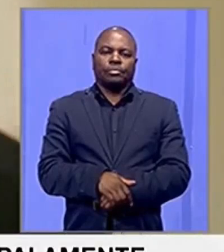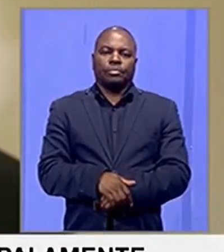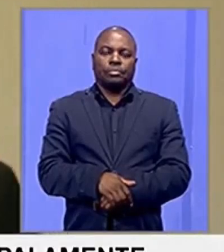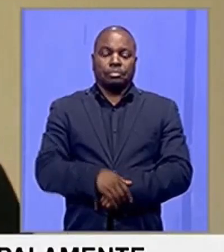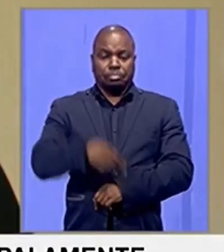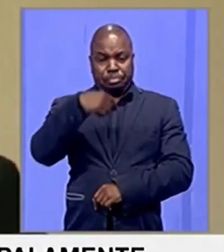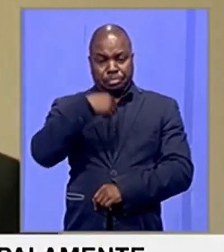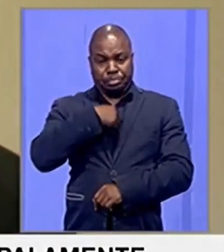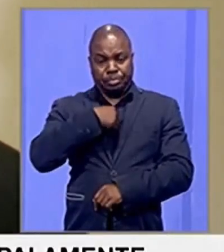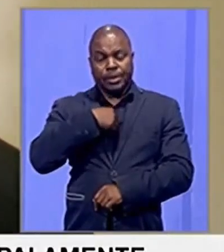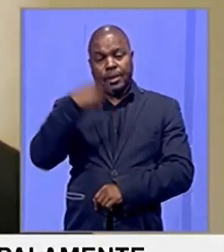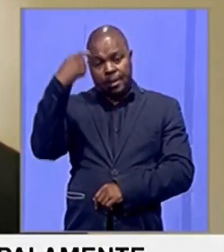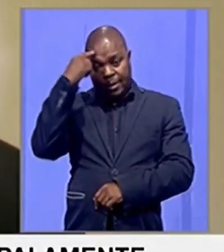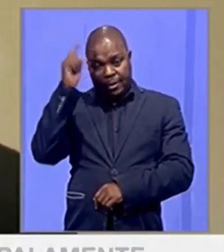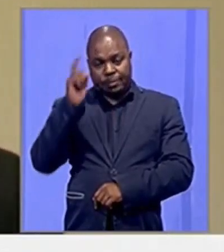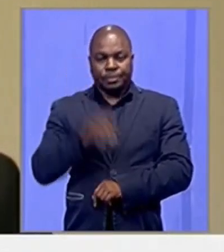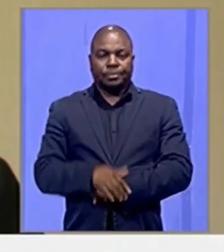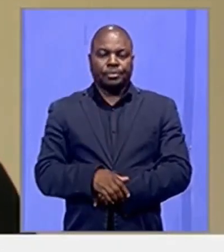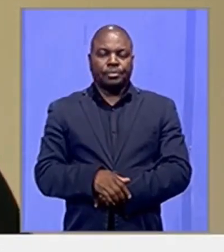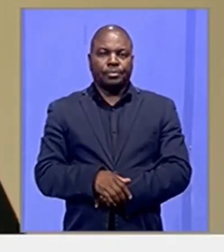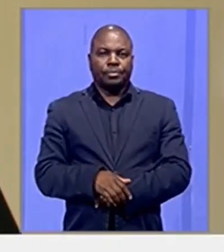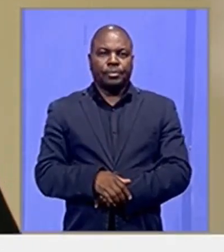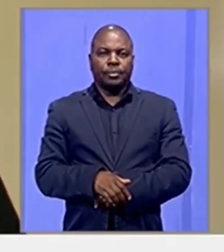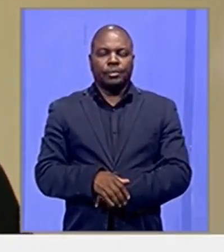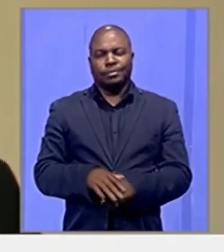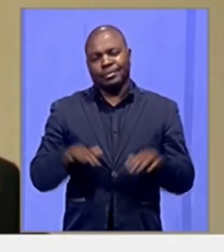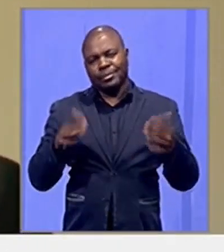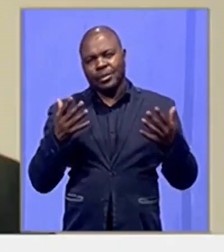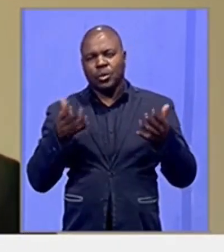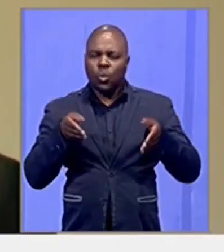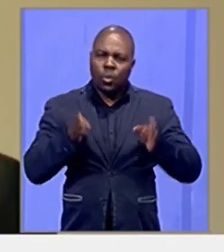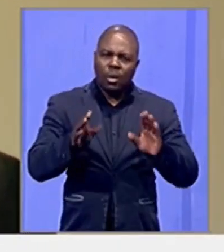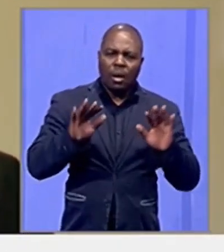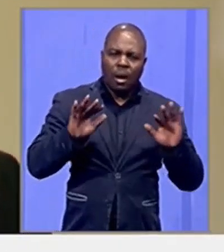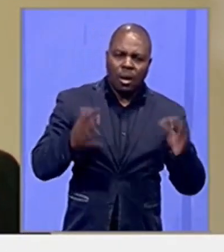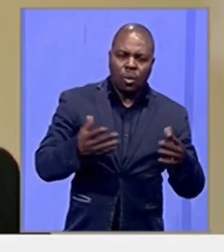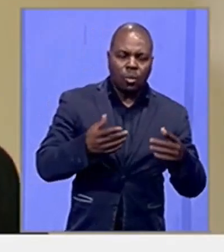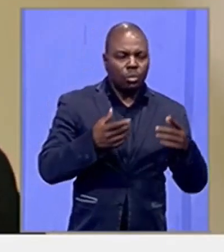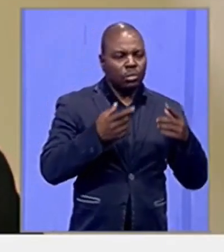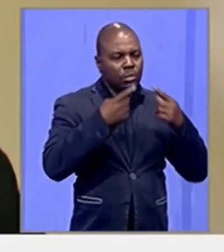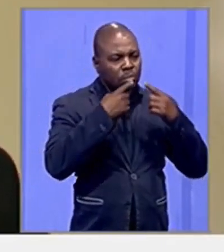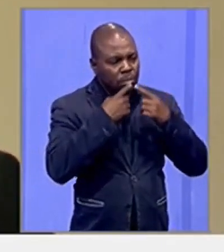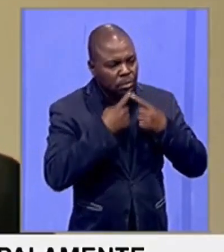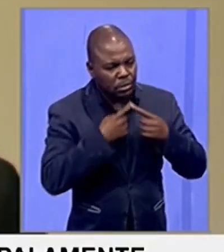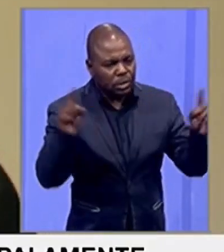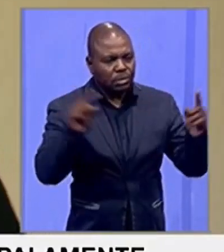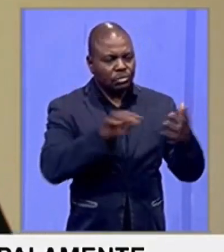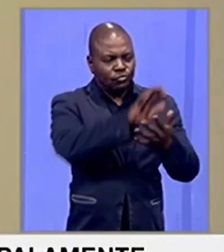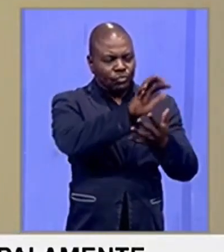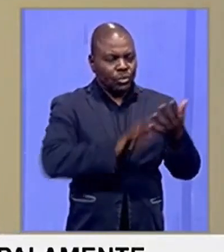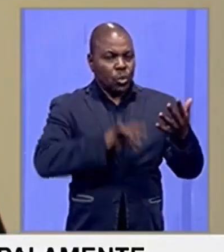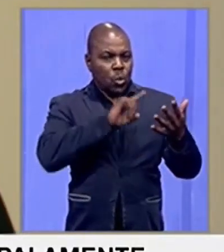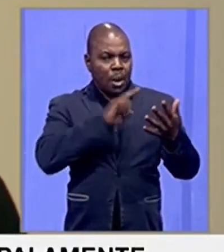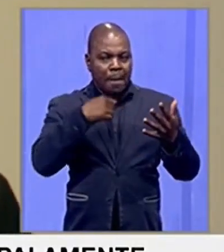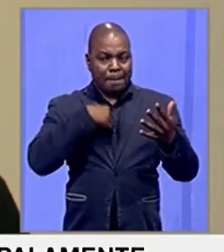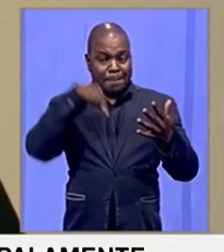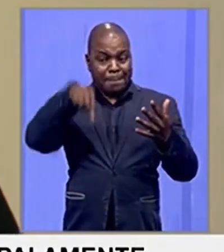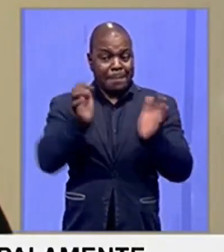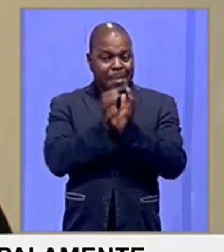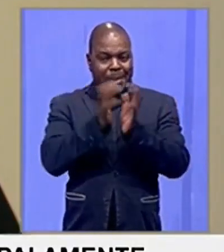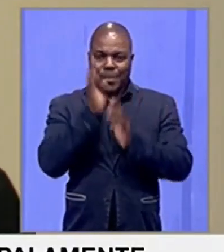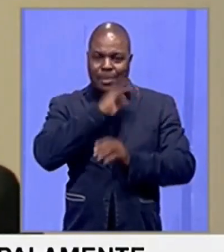I think given the nature of the tone or how the statement was written, because I was not in the meeting, I